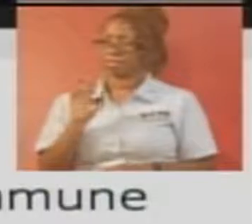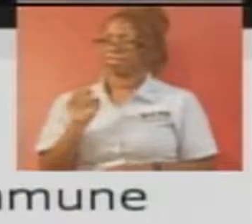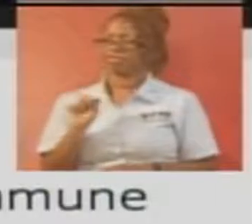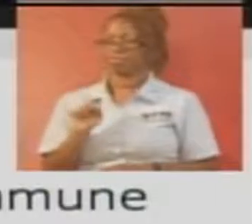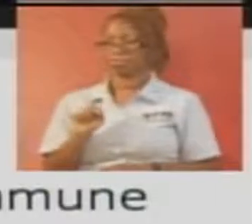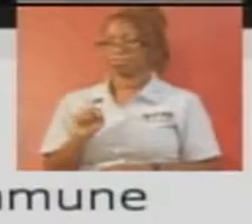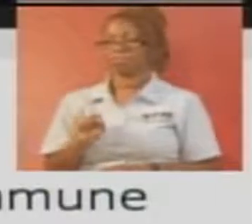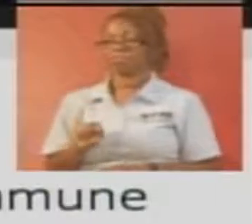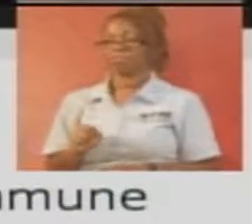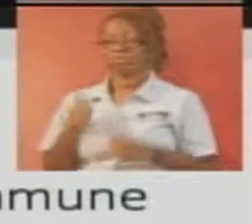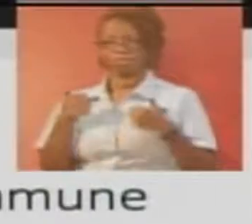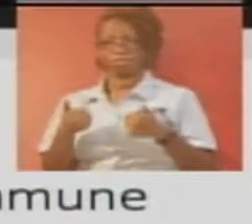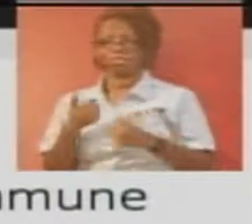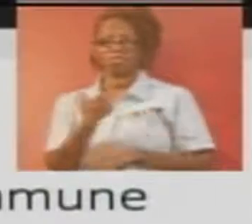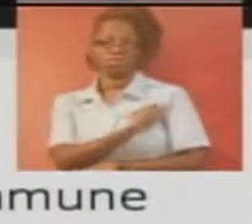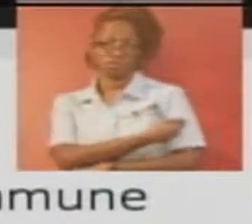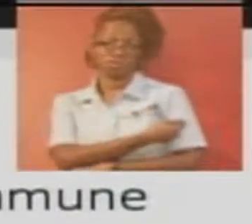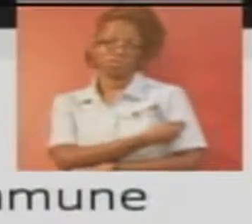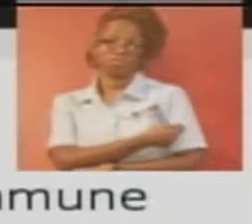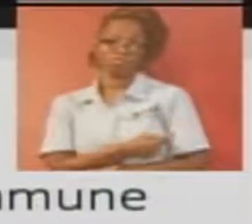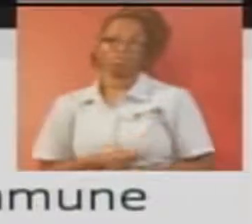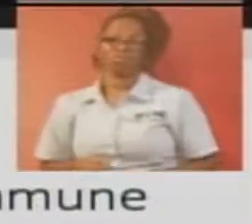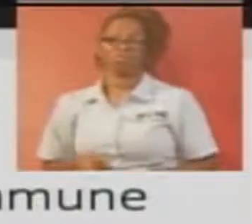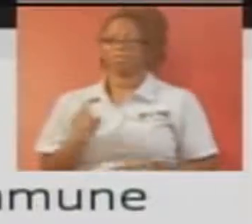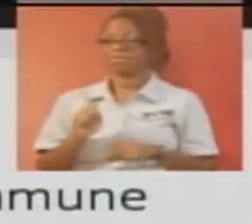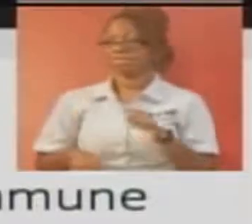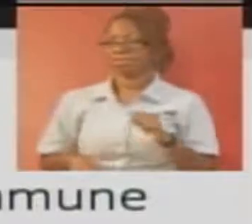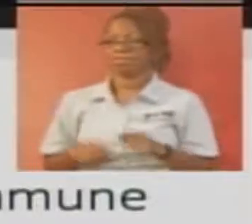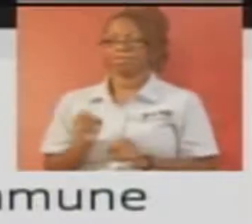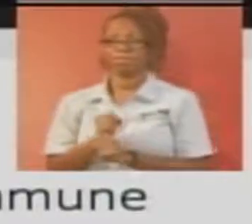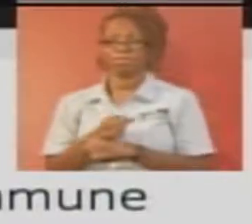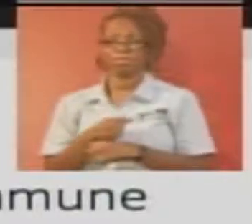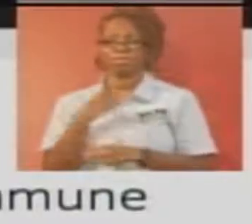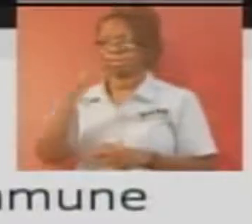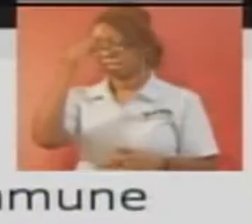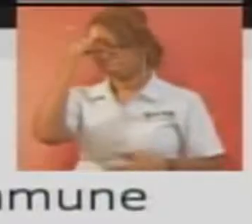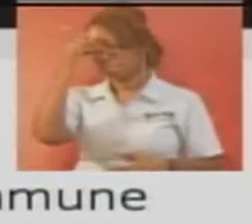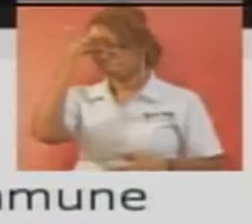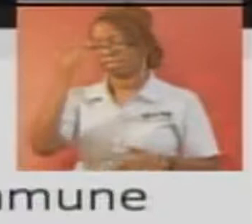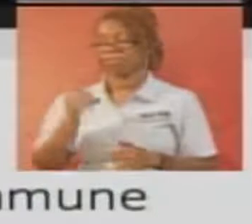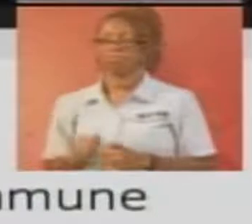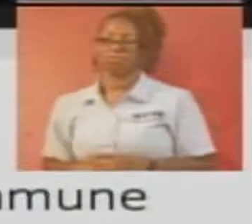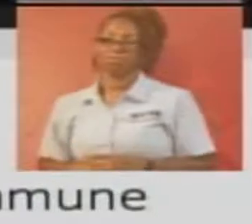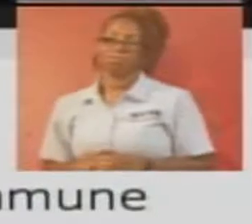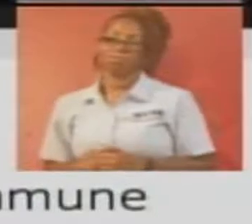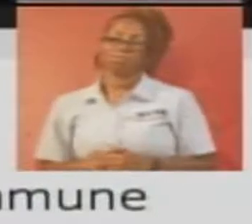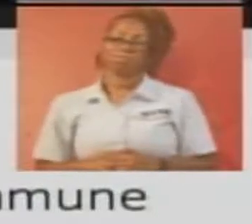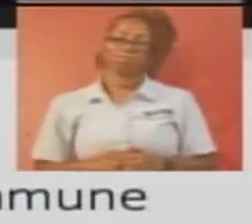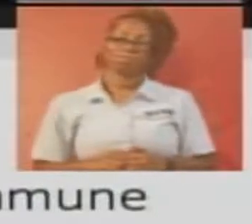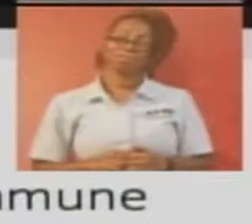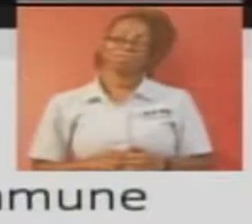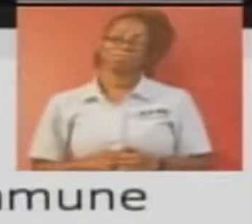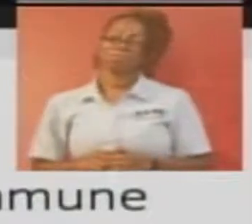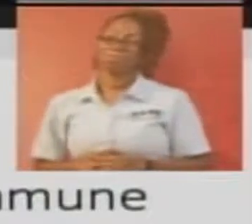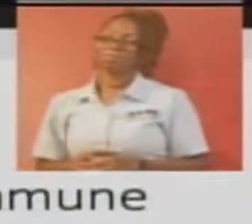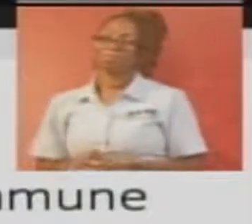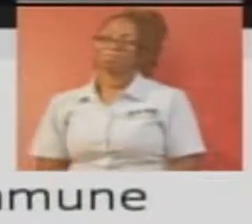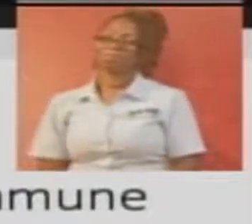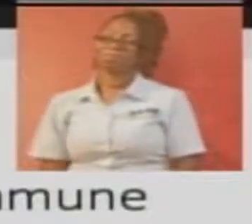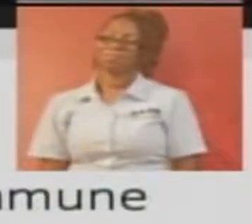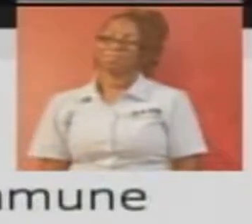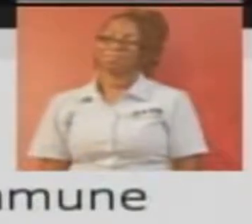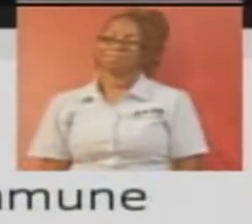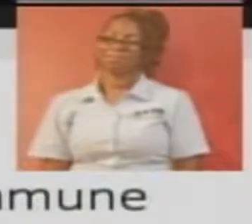And these vaccines can't infect cells, so they're not good at eliciting a T cell, what we call a T cell response. Hepatitis